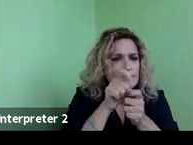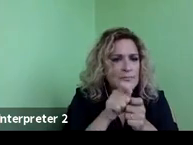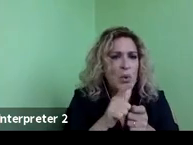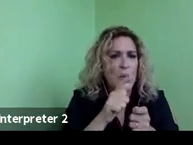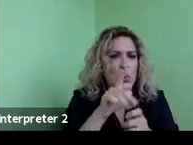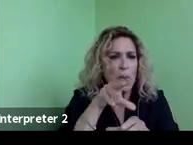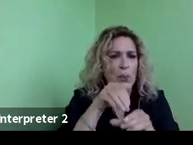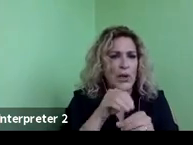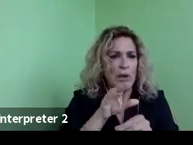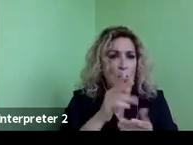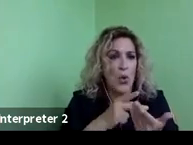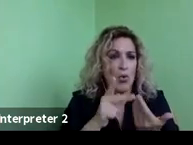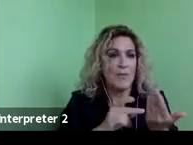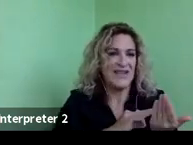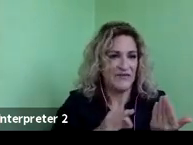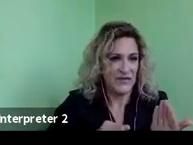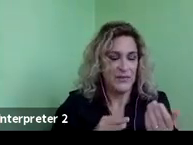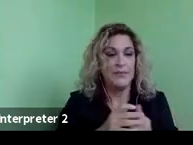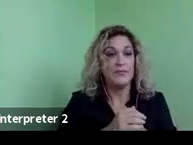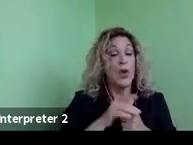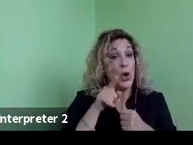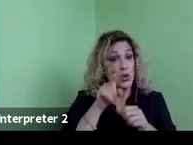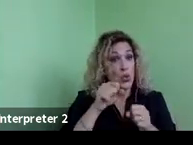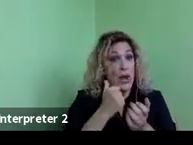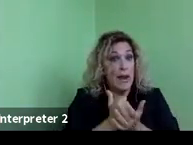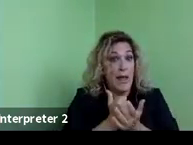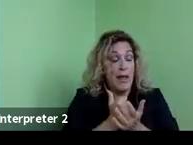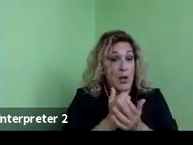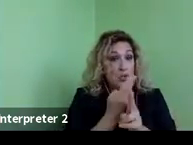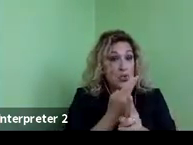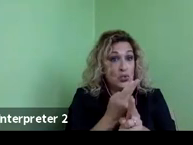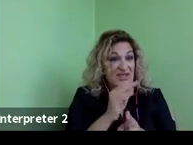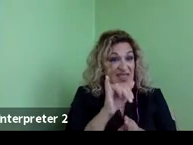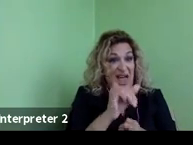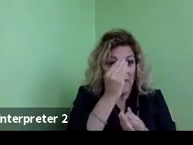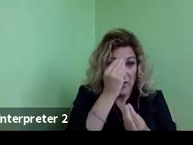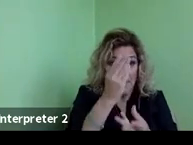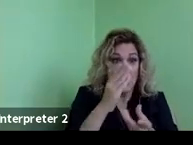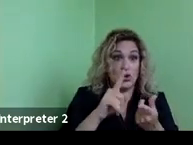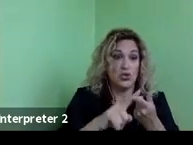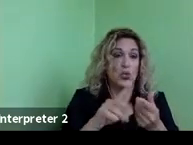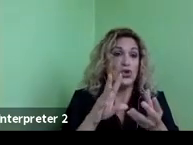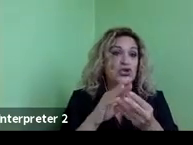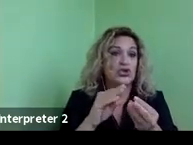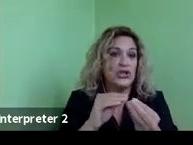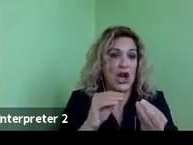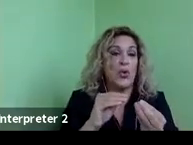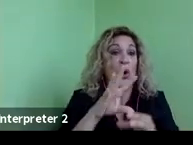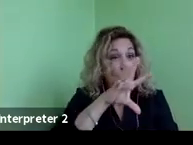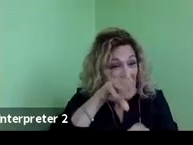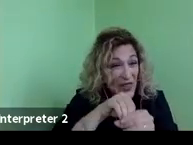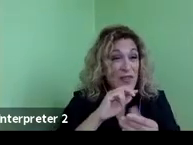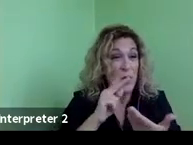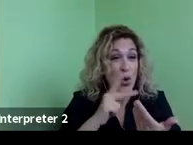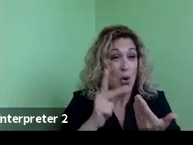the program if it is something that is done with the goal of helping the survivor achieve their goals. Anyone outside of that